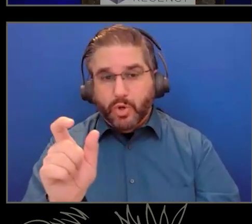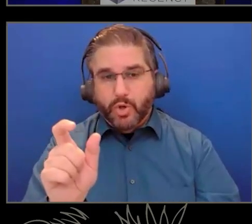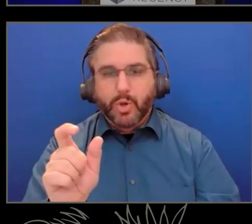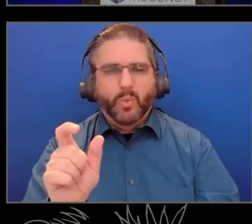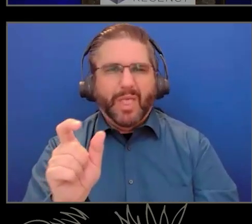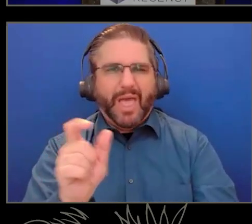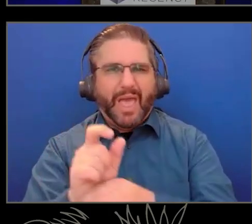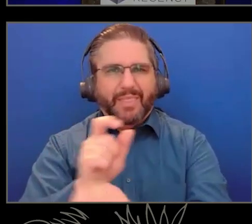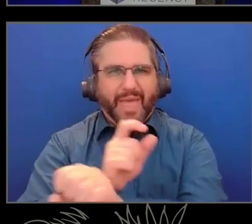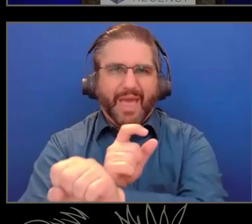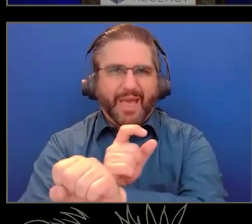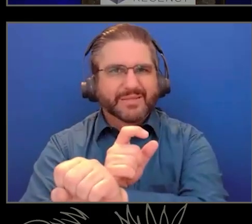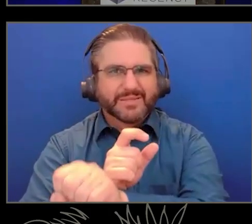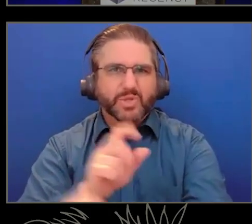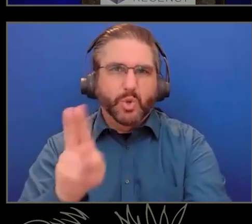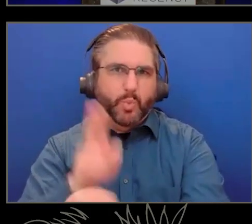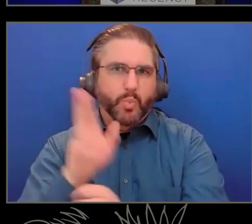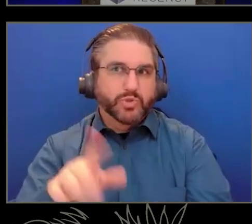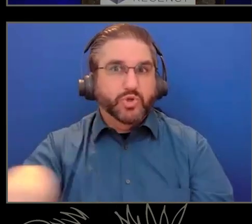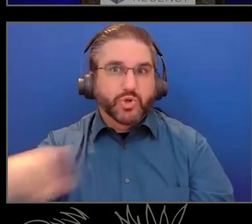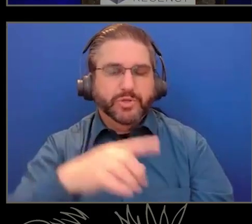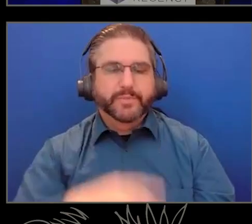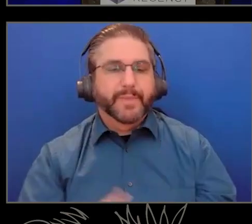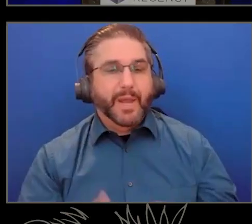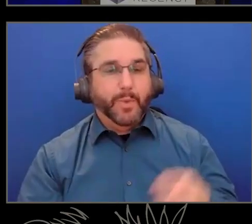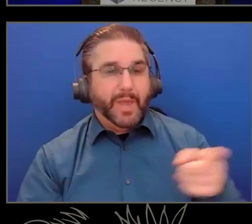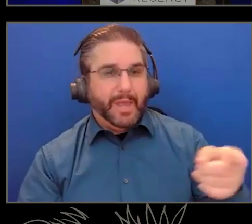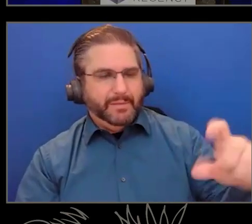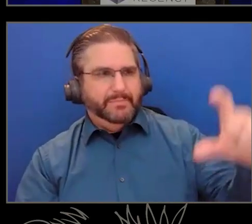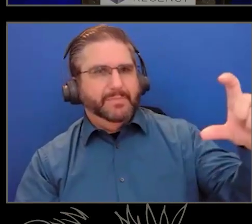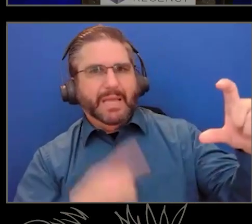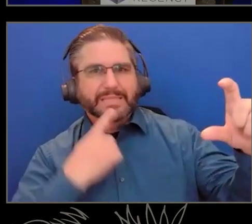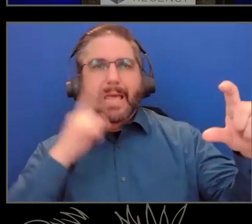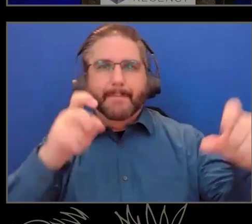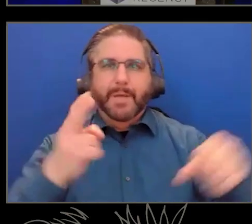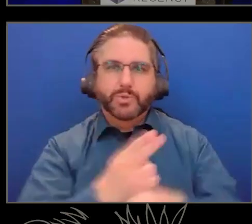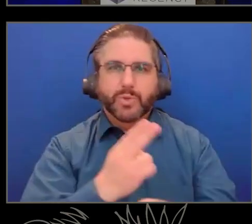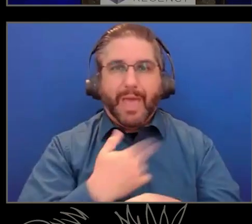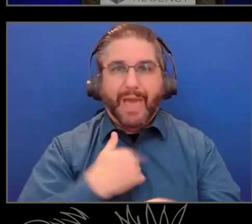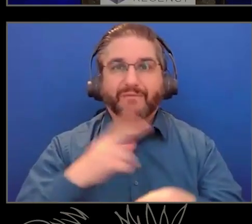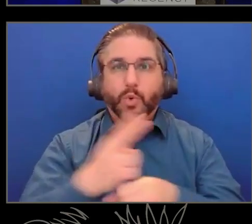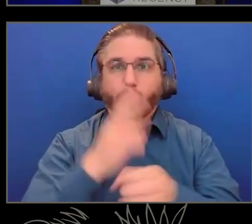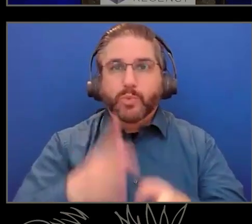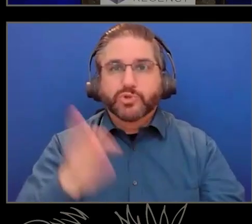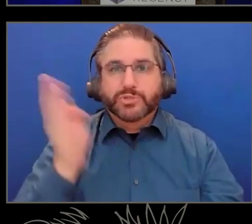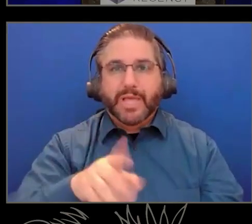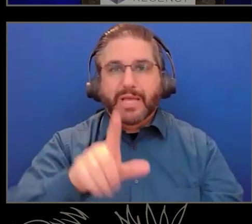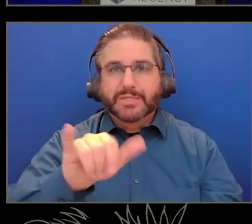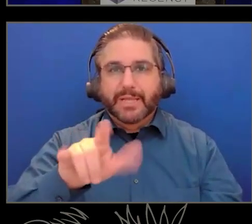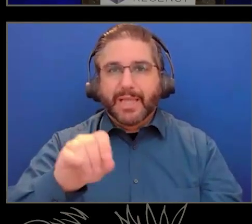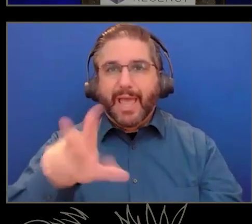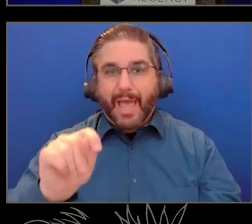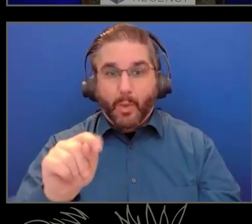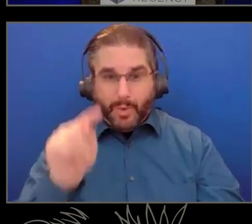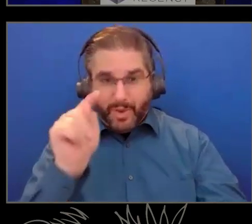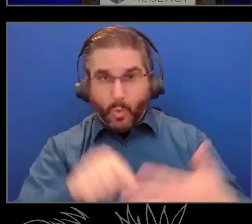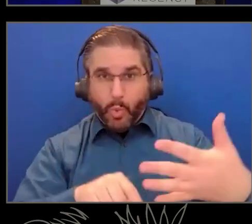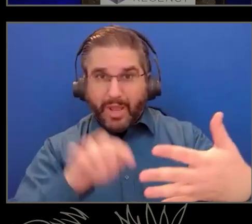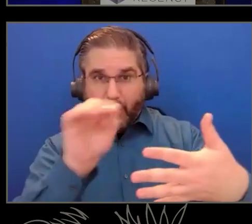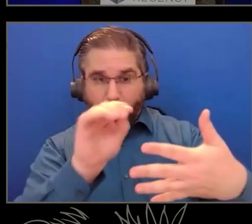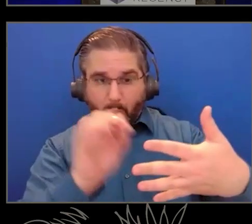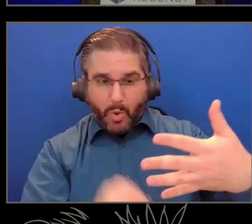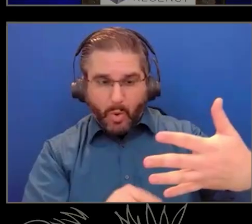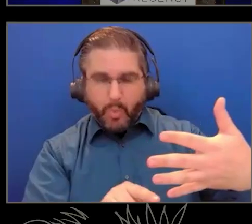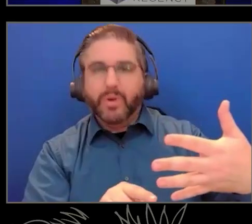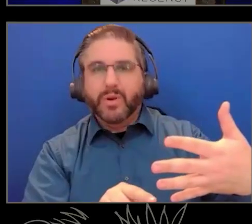this stuff. We'll kind of talk about it in a bit. But basically, now this is saying, hey, you need a user/layout. And if we actually go into the code, this little function is